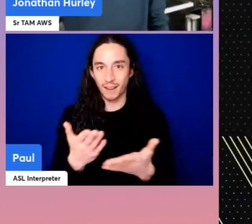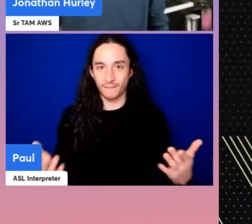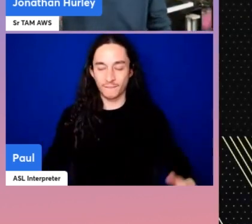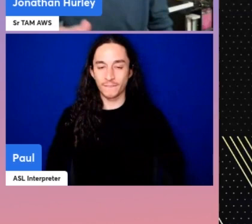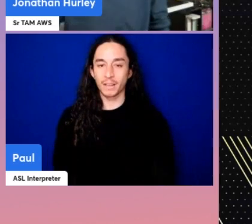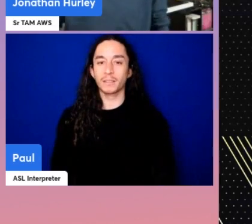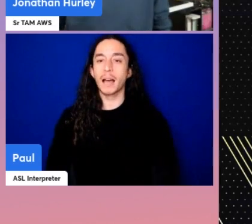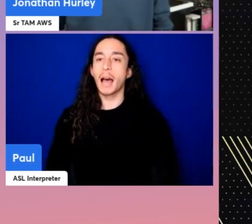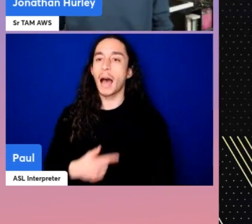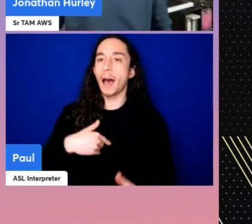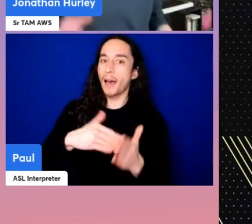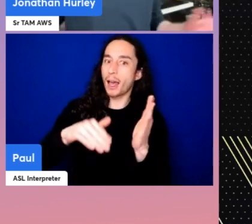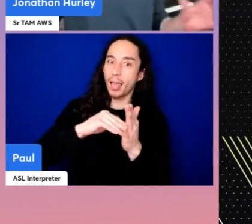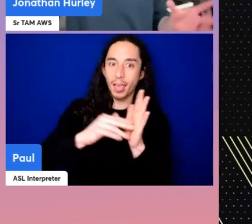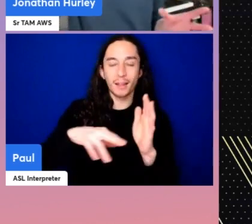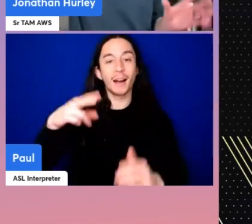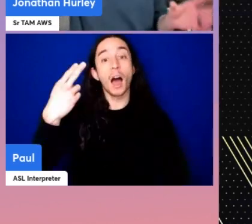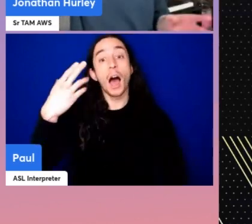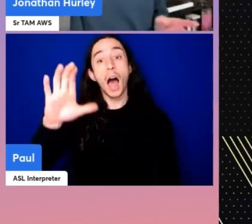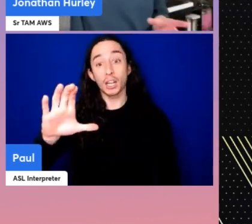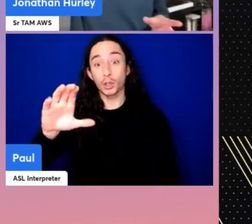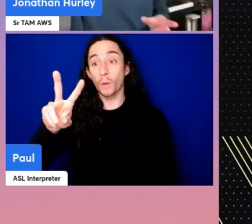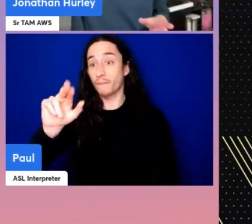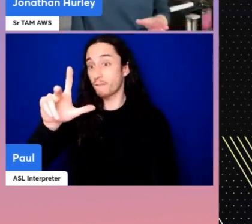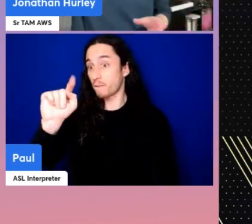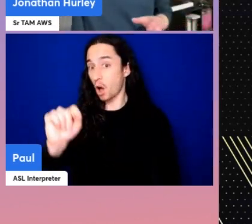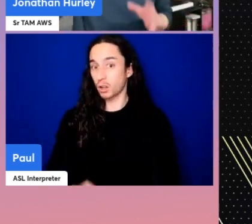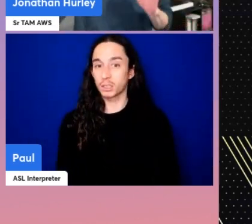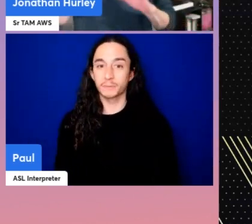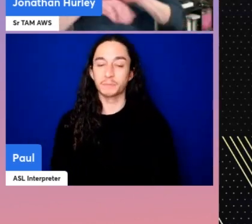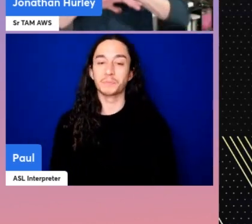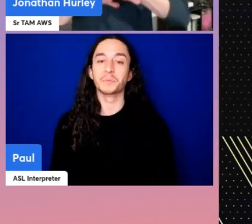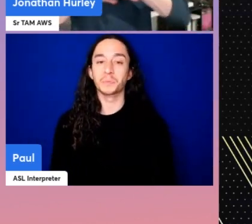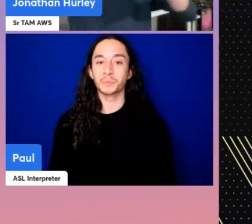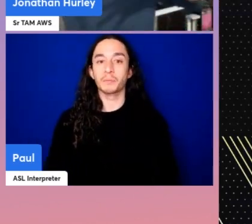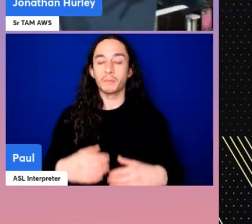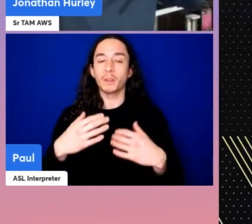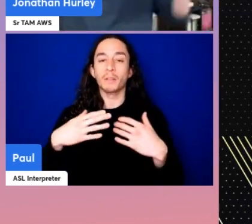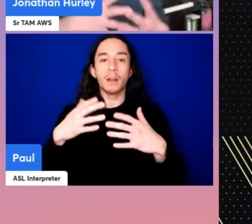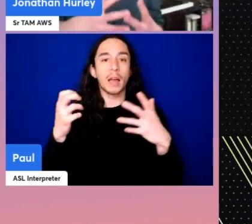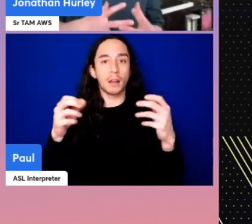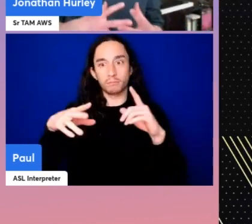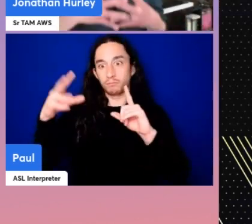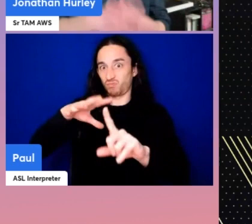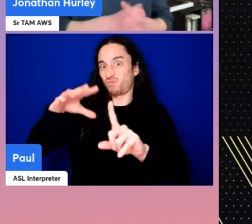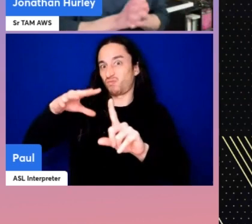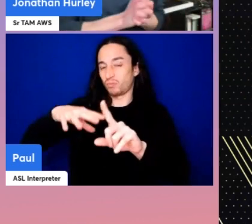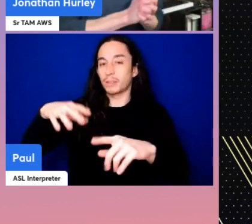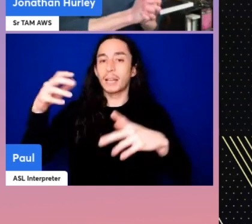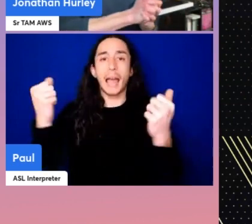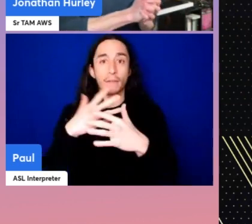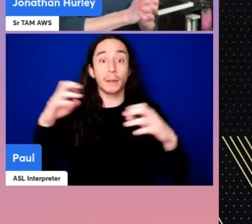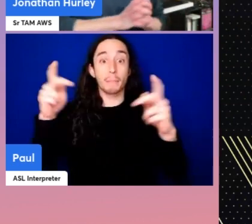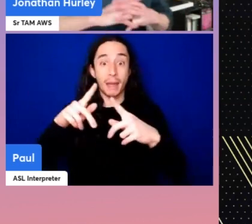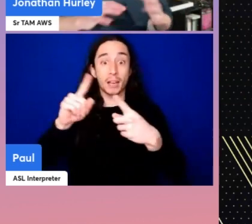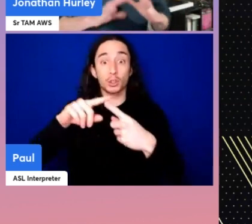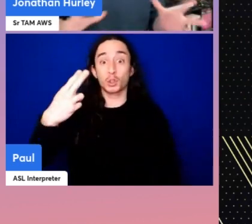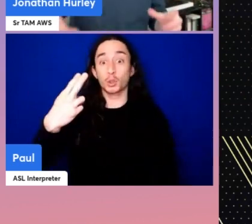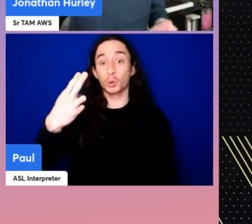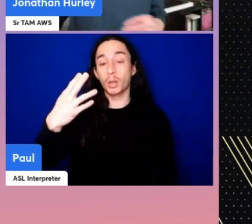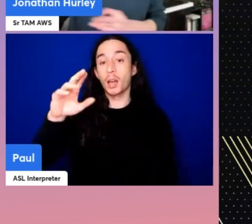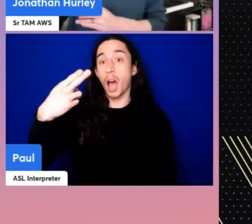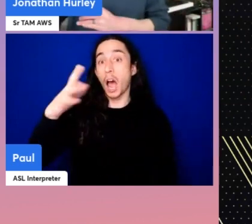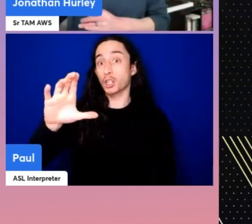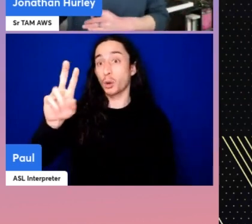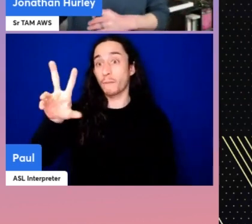all night, HashiCorp Vault. This is going to be the star of the show. Everything is going to lead back to HashiCorp Vault for us to make